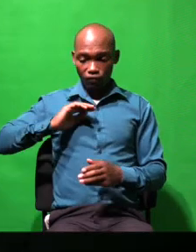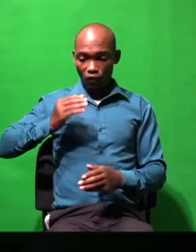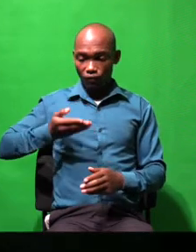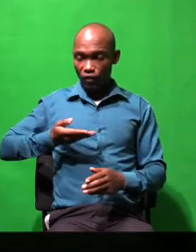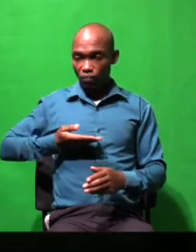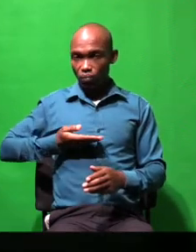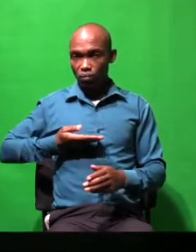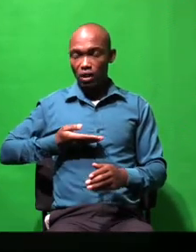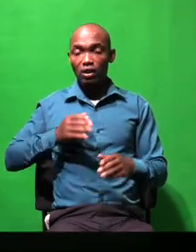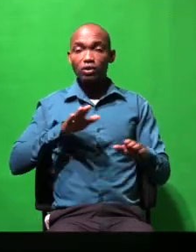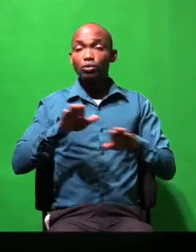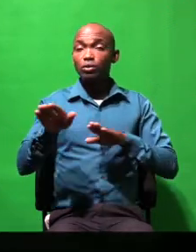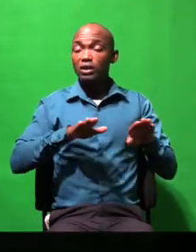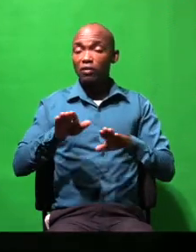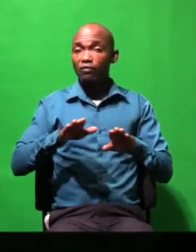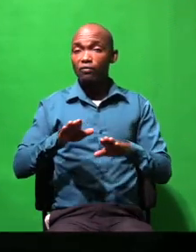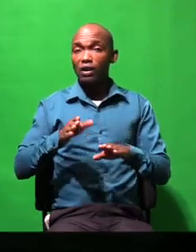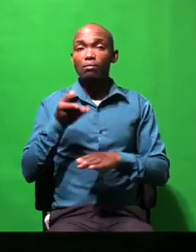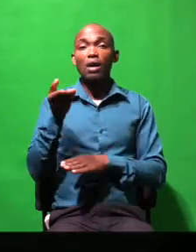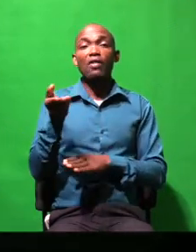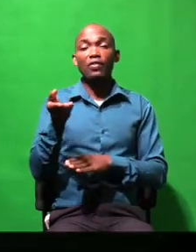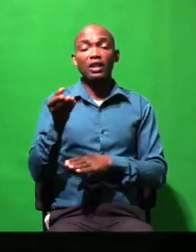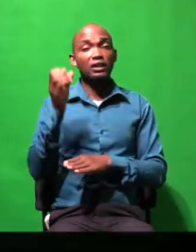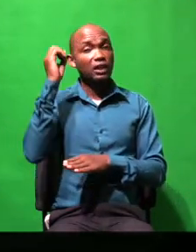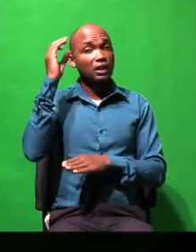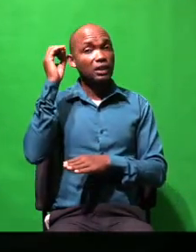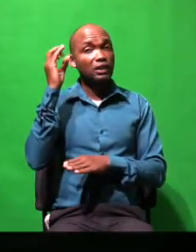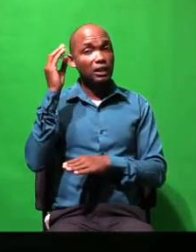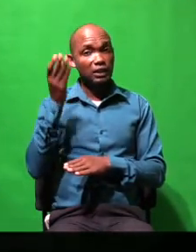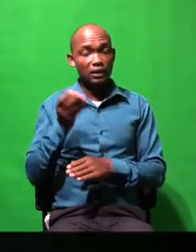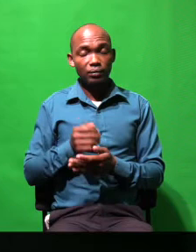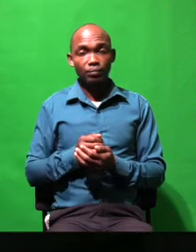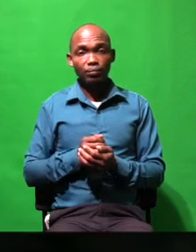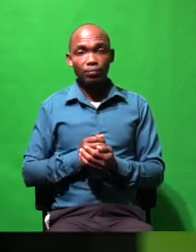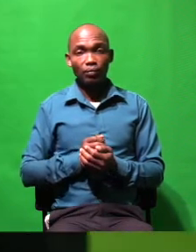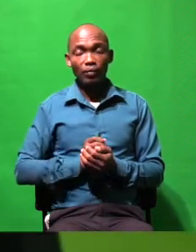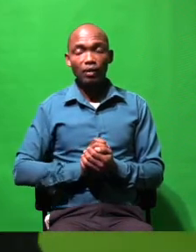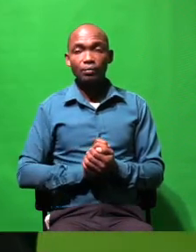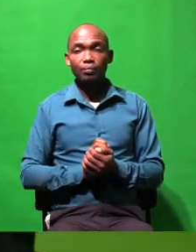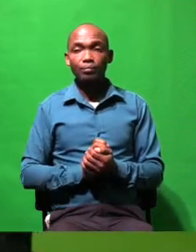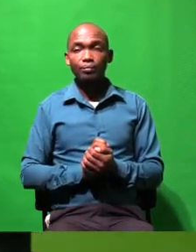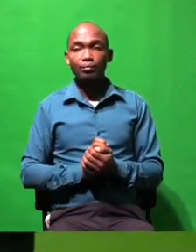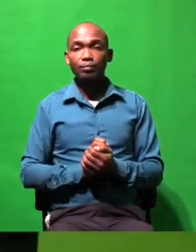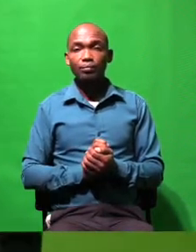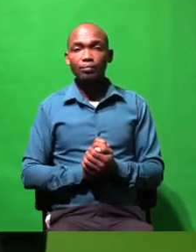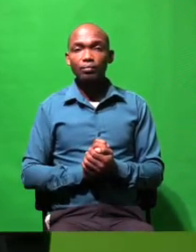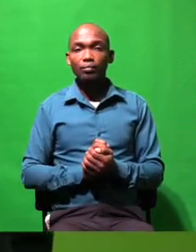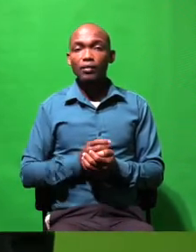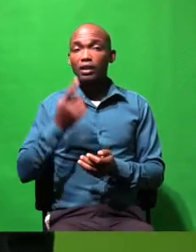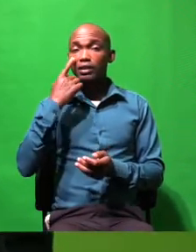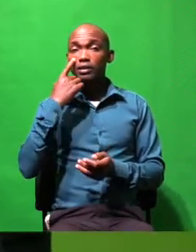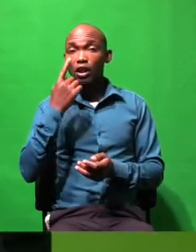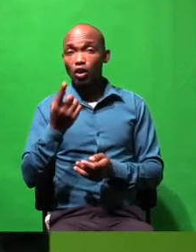to suffer by this or by such diseases. Thank you very much. Let us